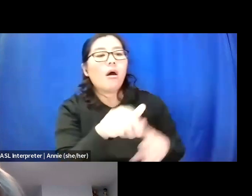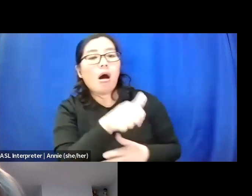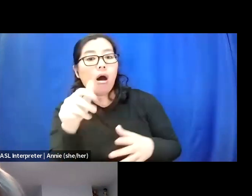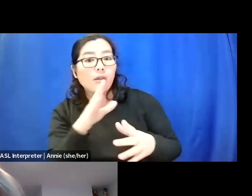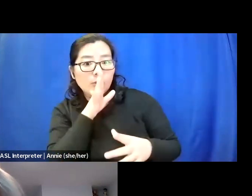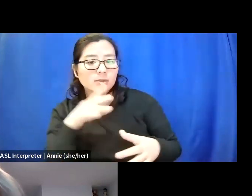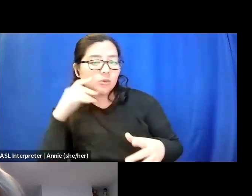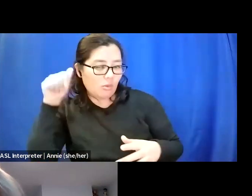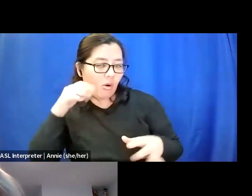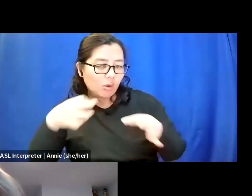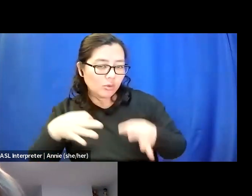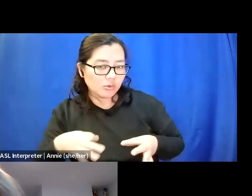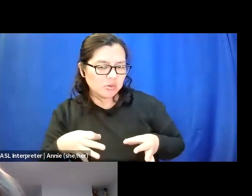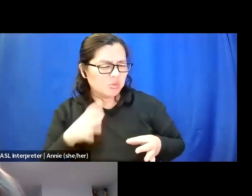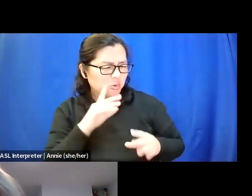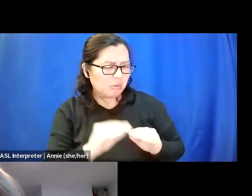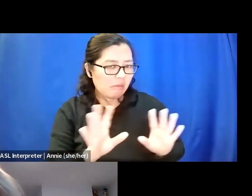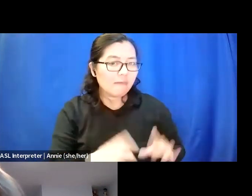One of the things I